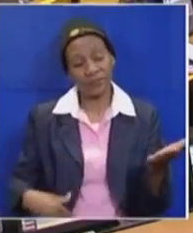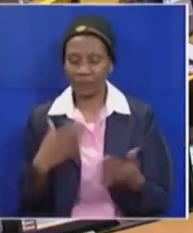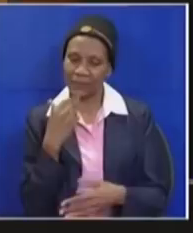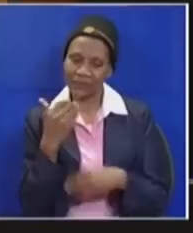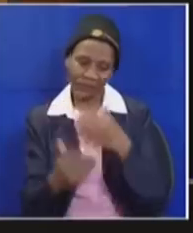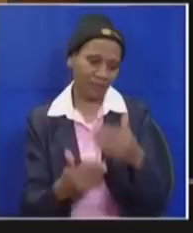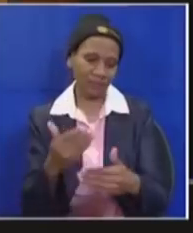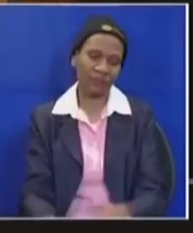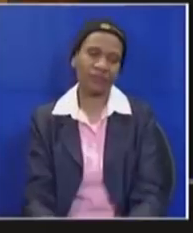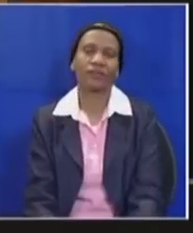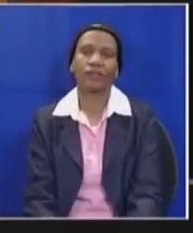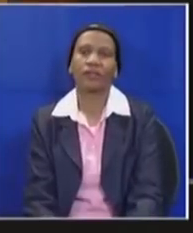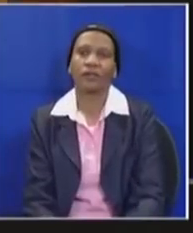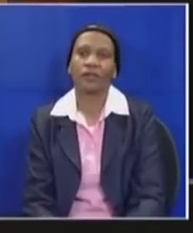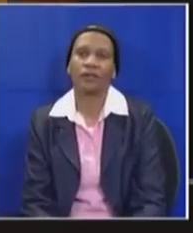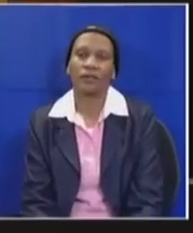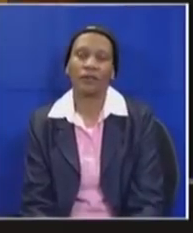proceed.